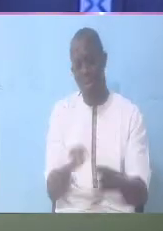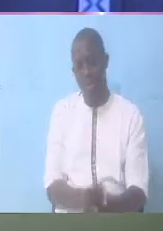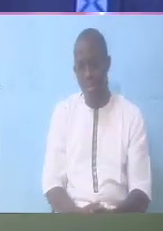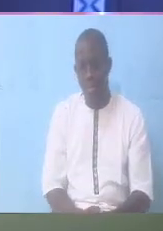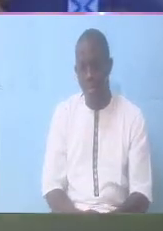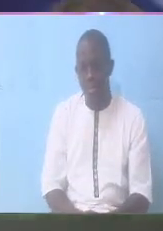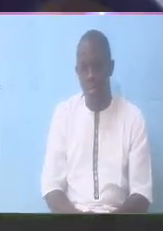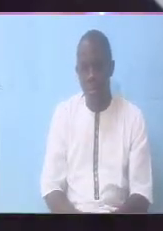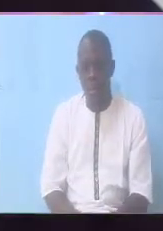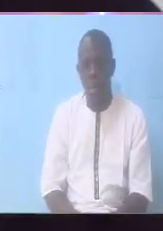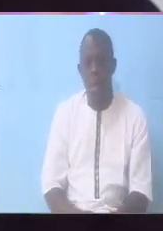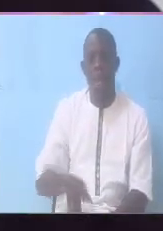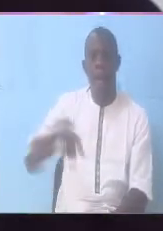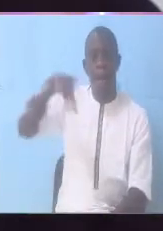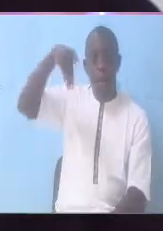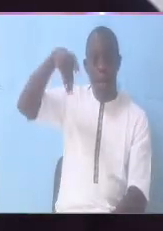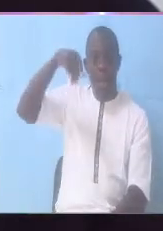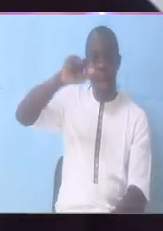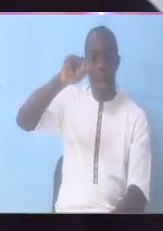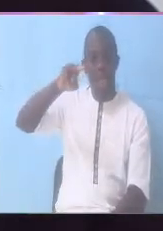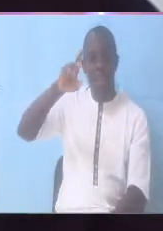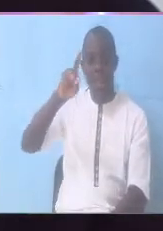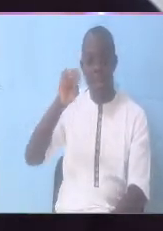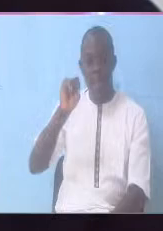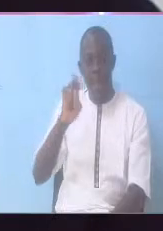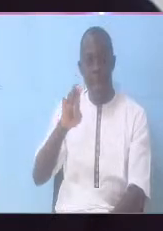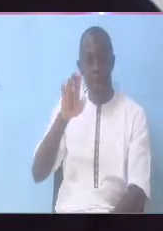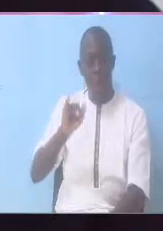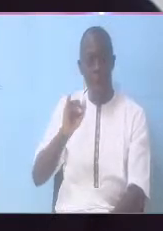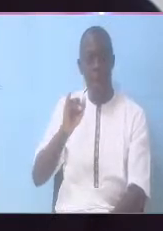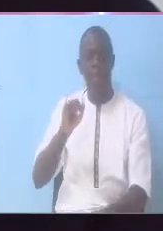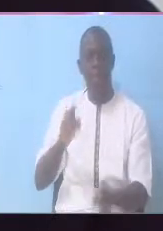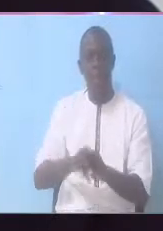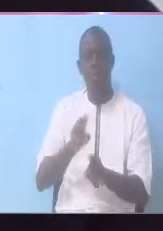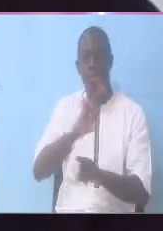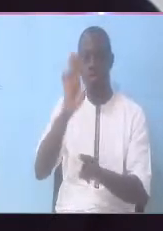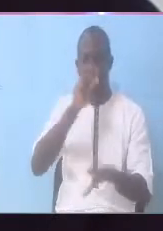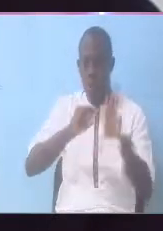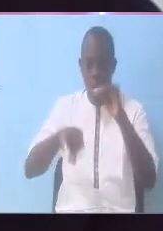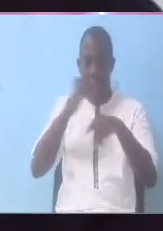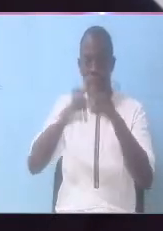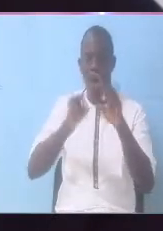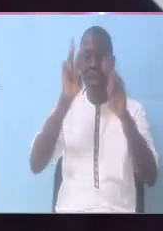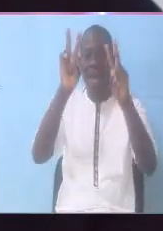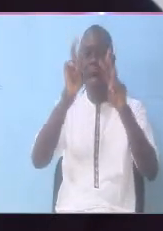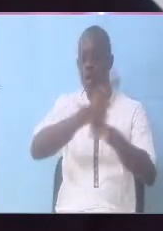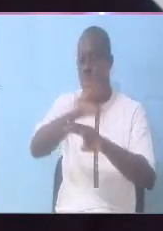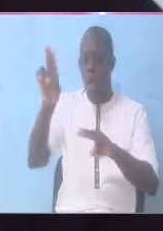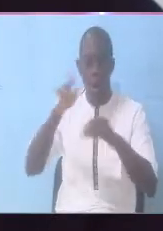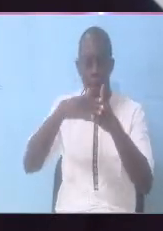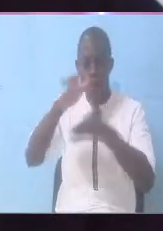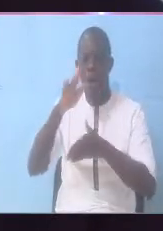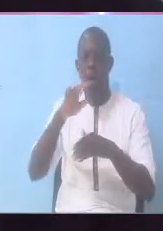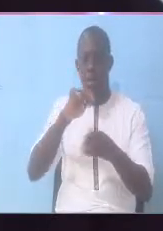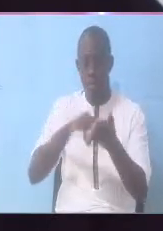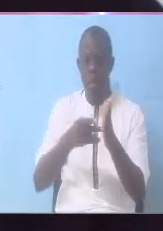Panderimba was not to talk about him anymore. Panderi was zip mouth? Yes.